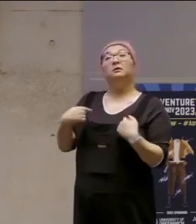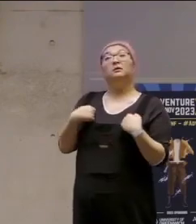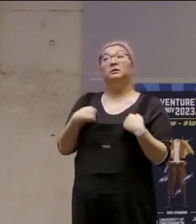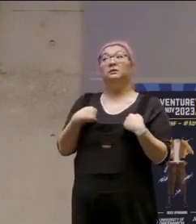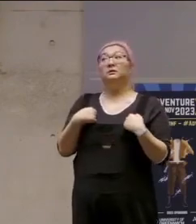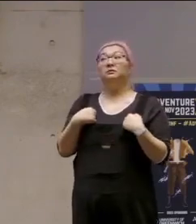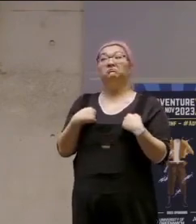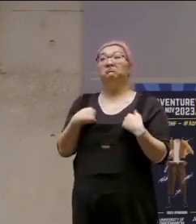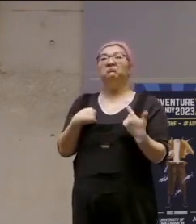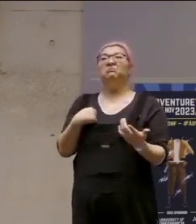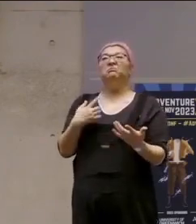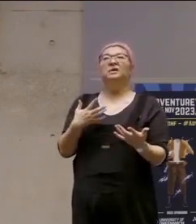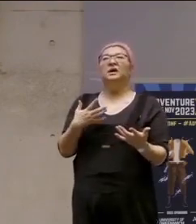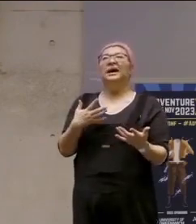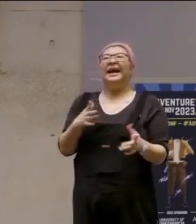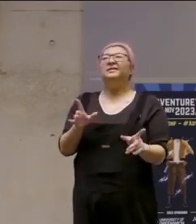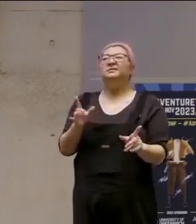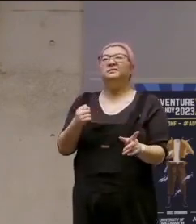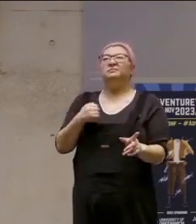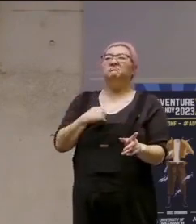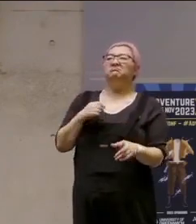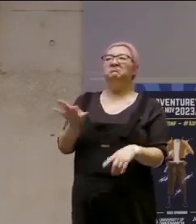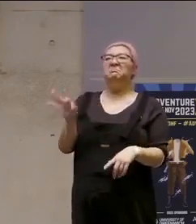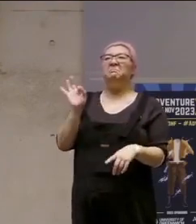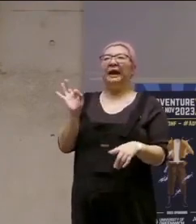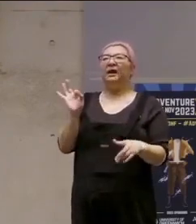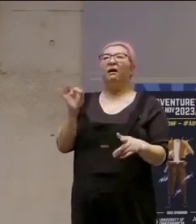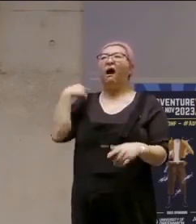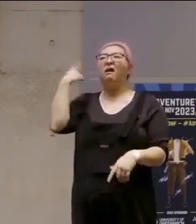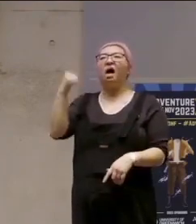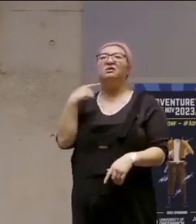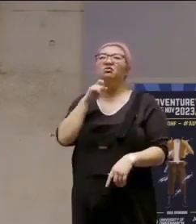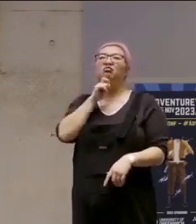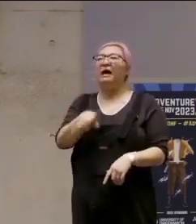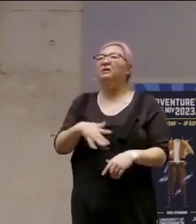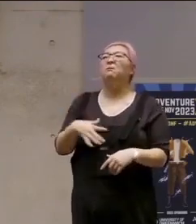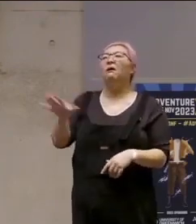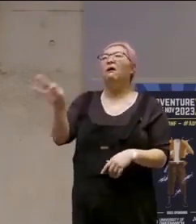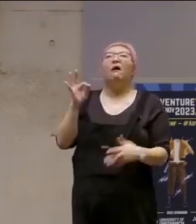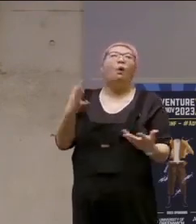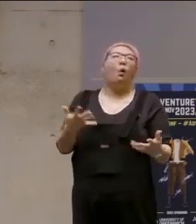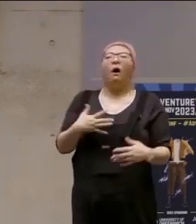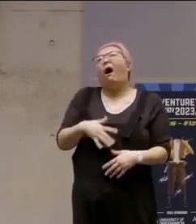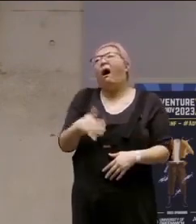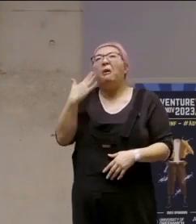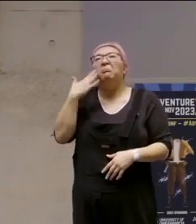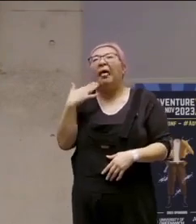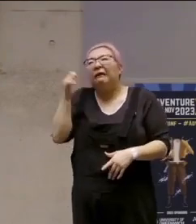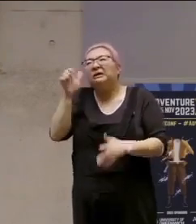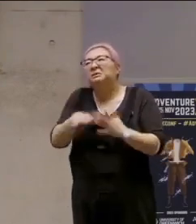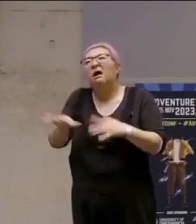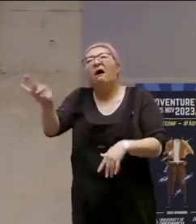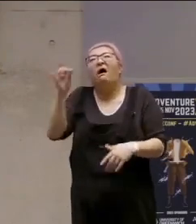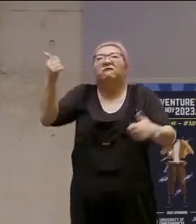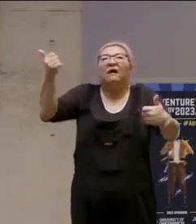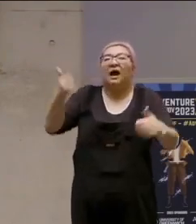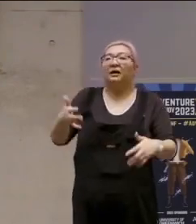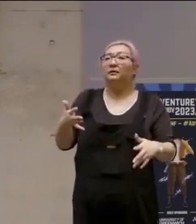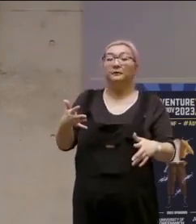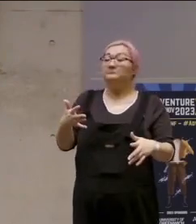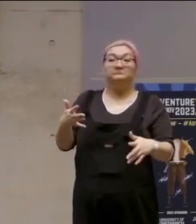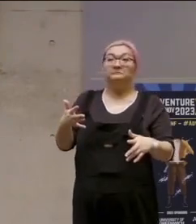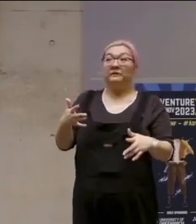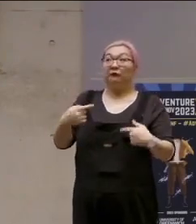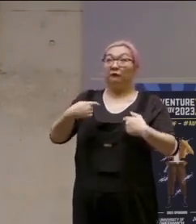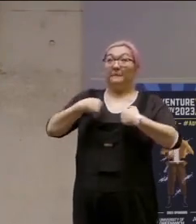go, I want to depict London, or I want to depict what the Black British experience is like in London. It's also me going, I want it to look cool. I want it